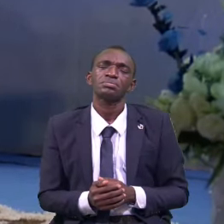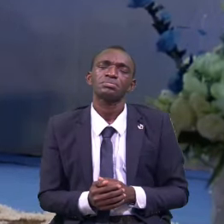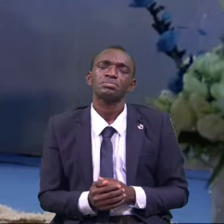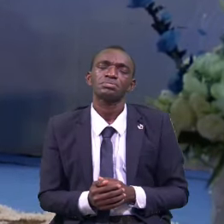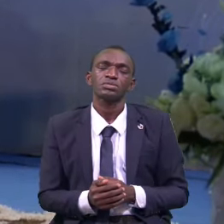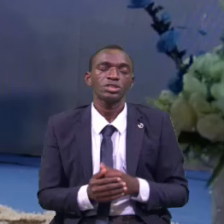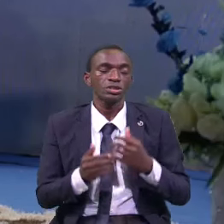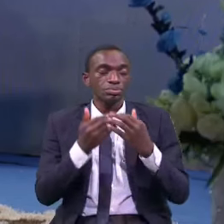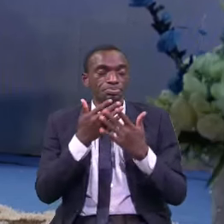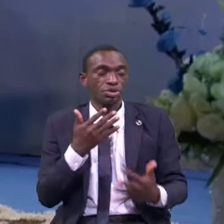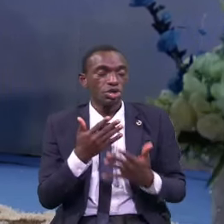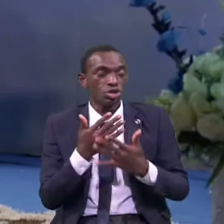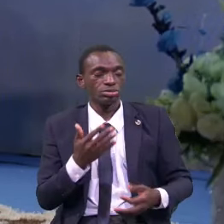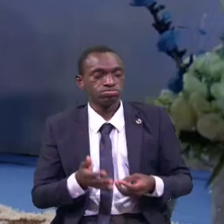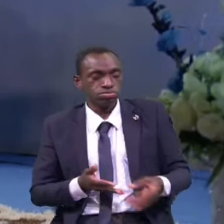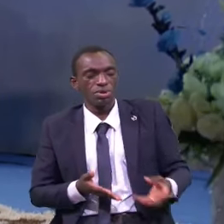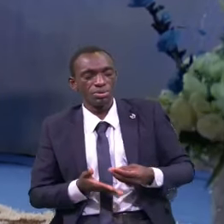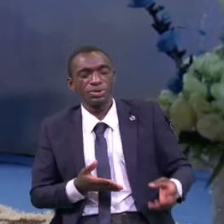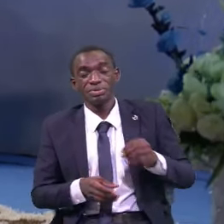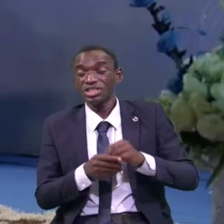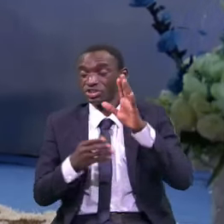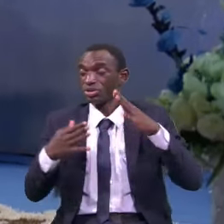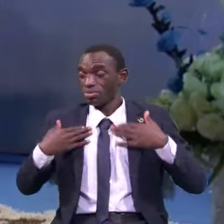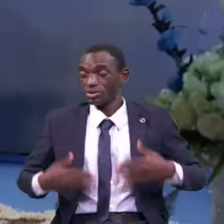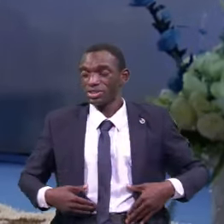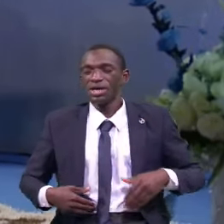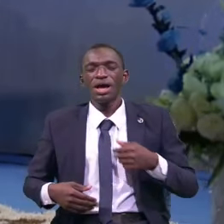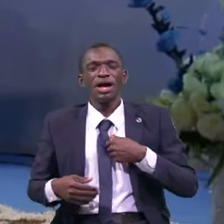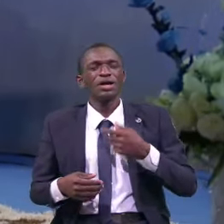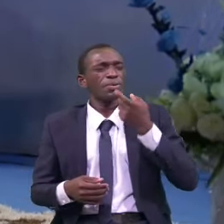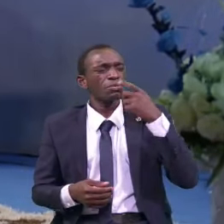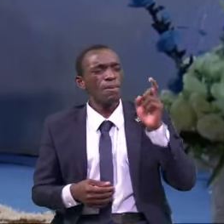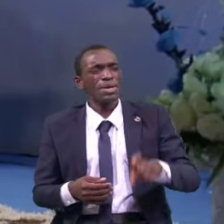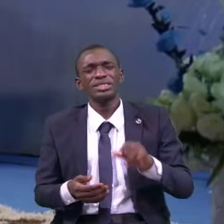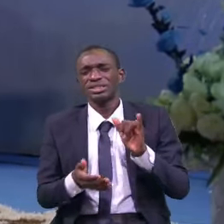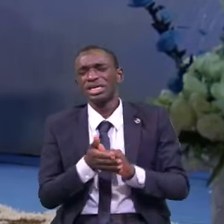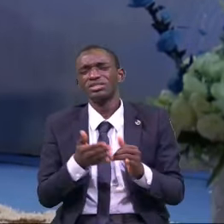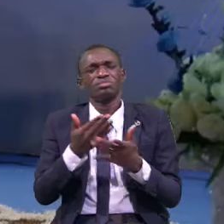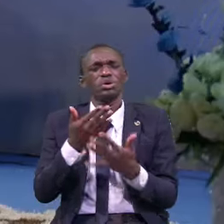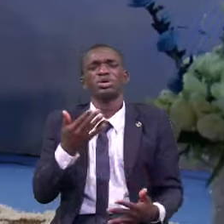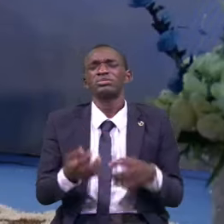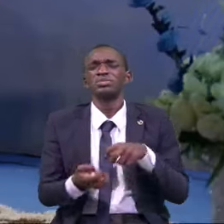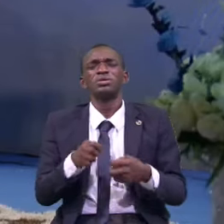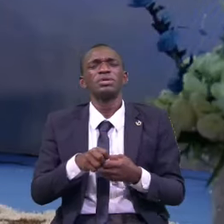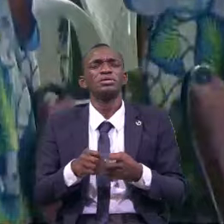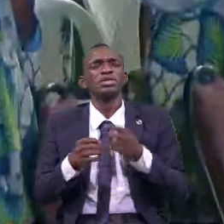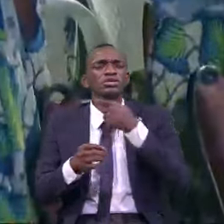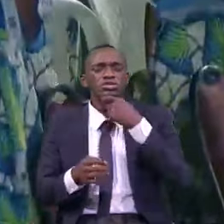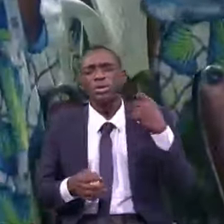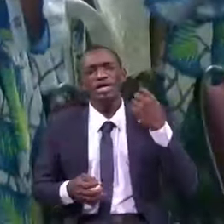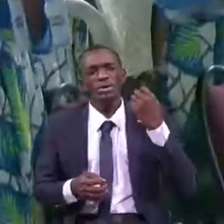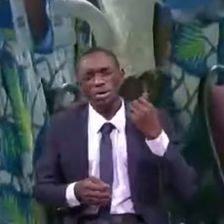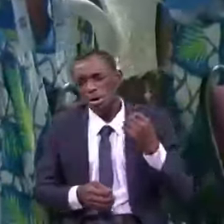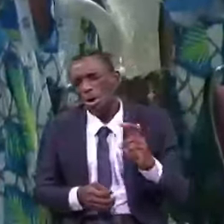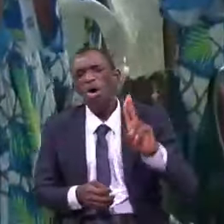Issue of blood in your body, I command that issue of blood dry up now in Jesus' name.